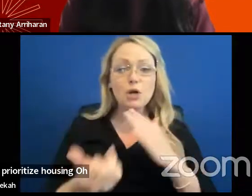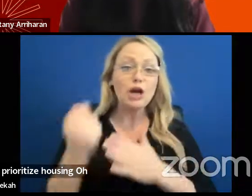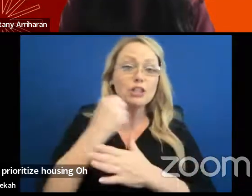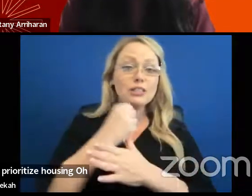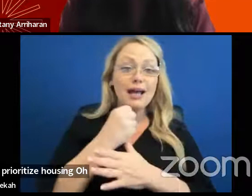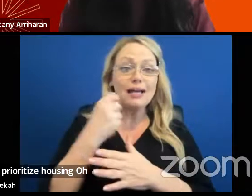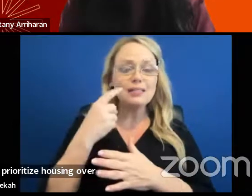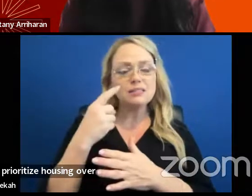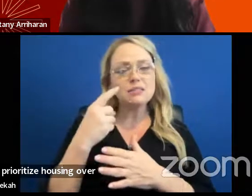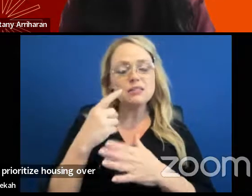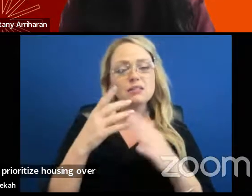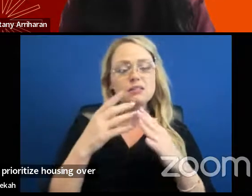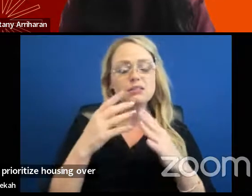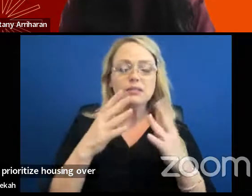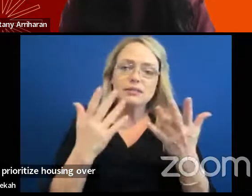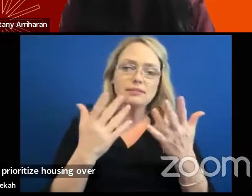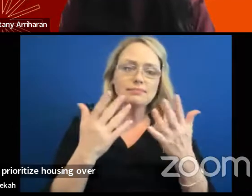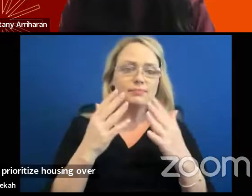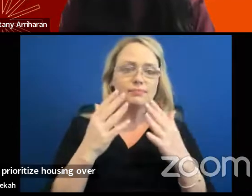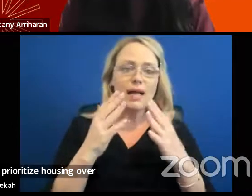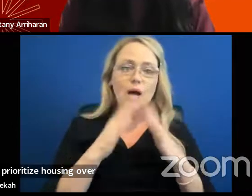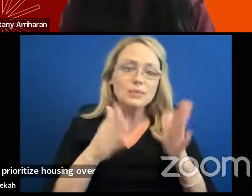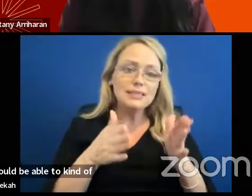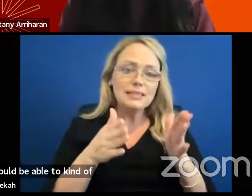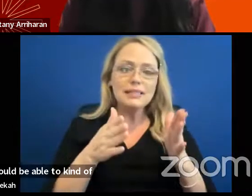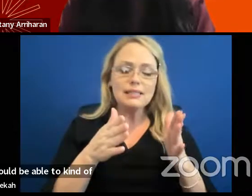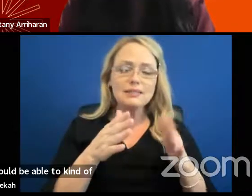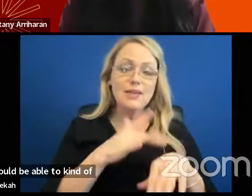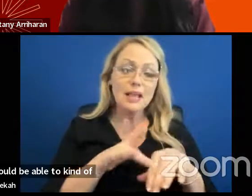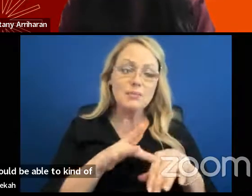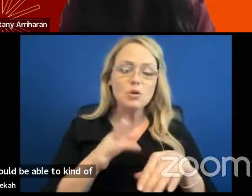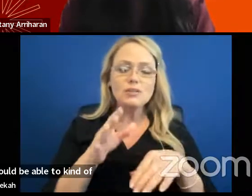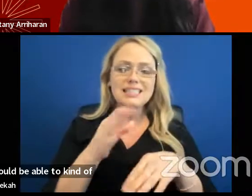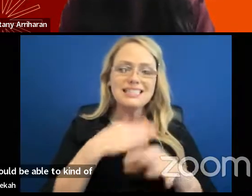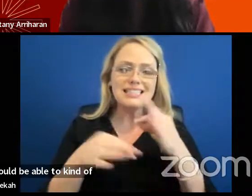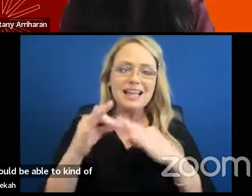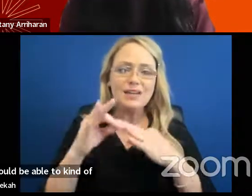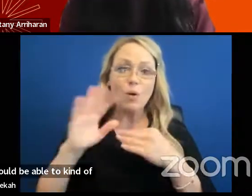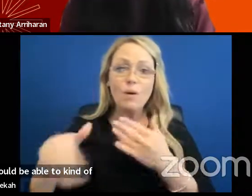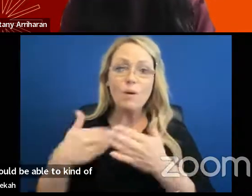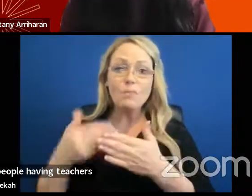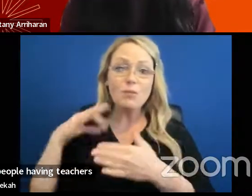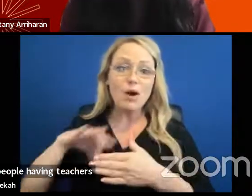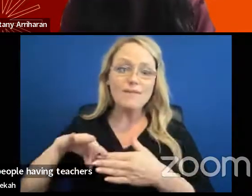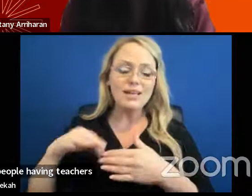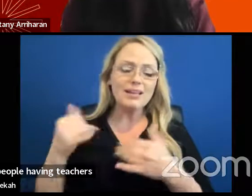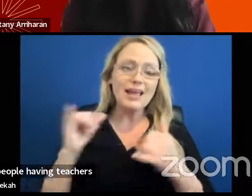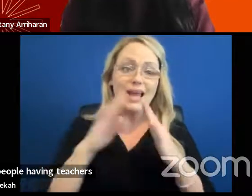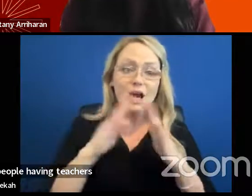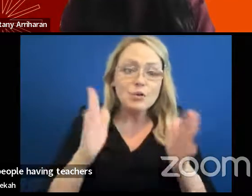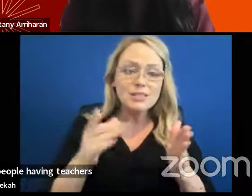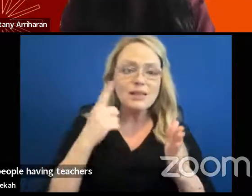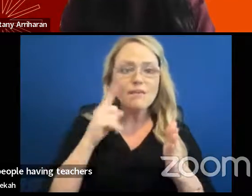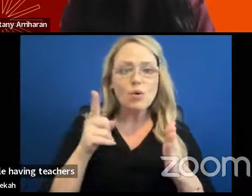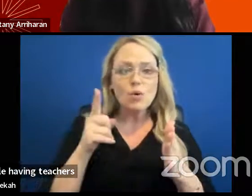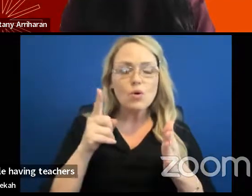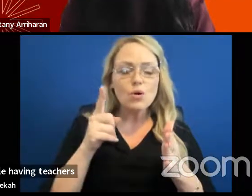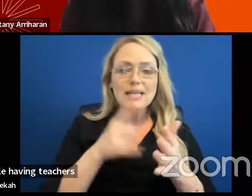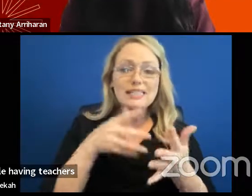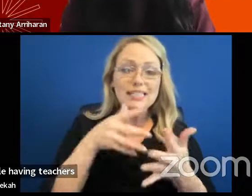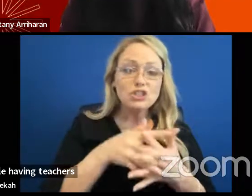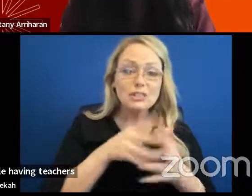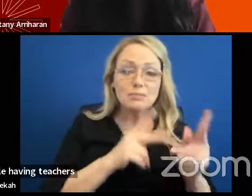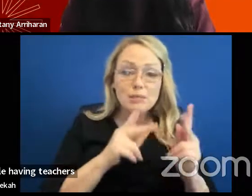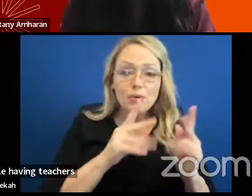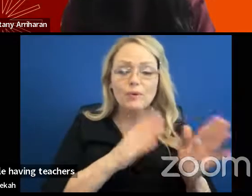people, we would be able to kind of address all those Indigenous people's housing, teachers' housing, artists, folks